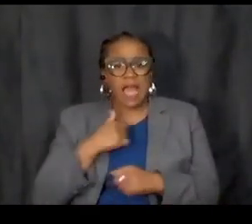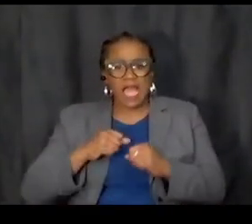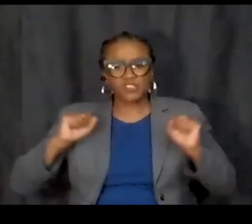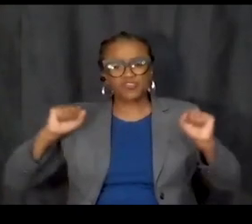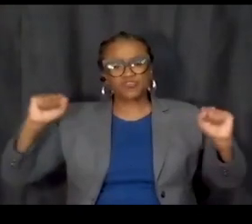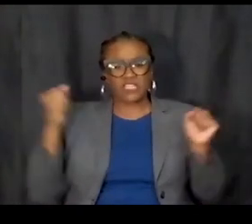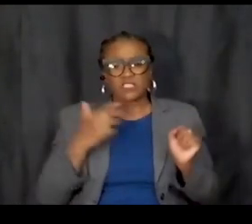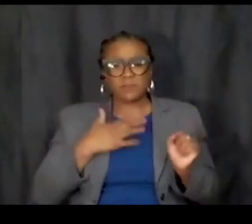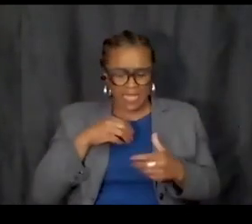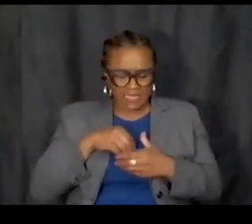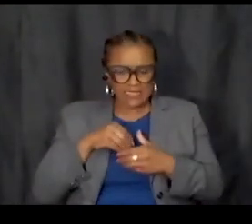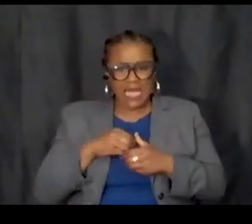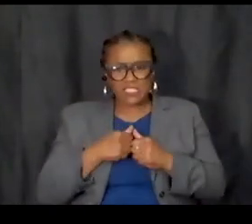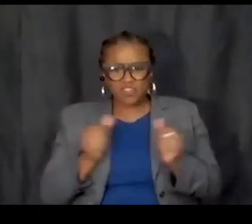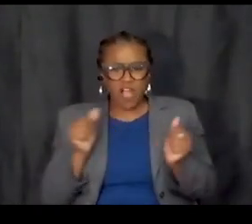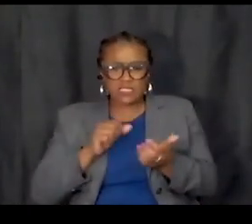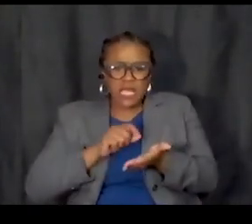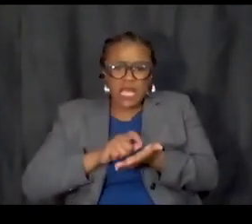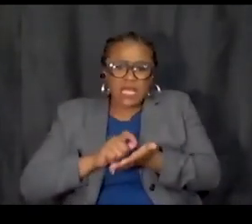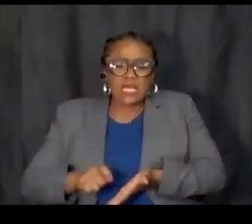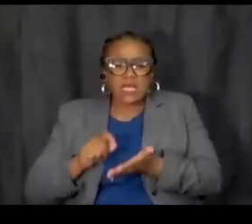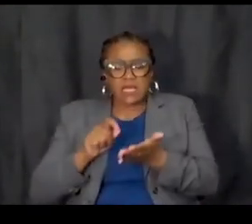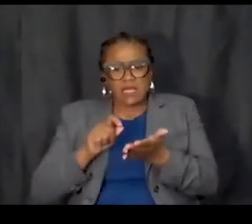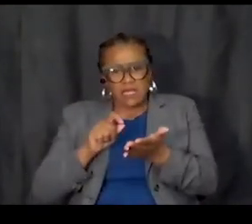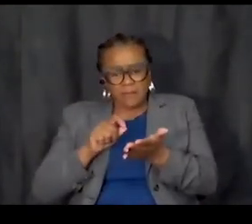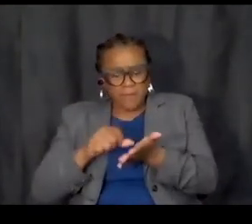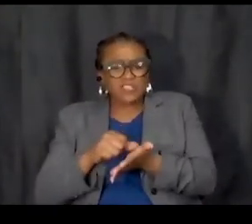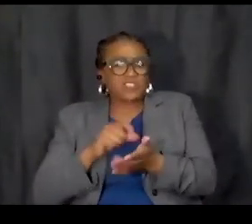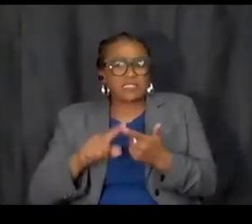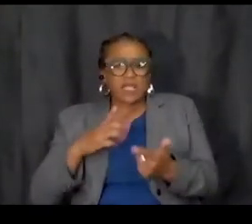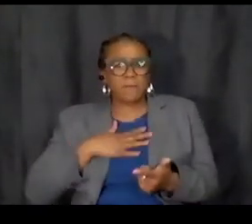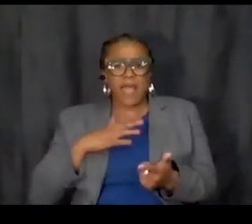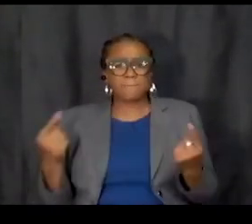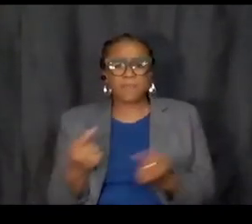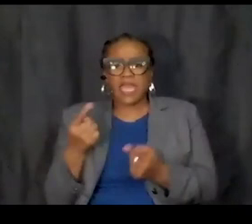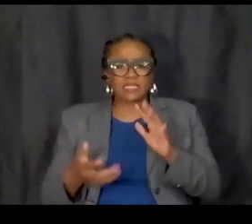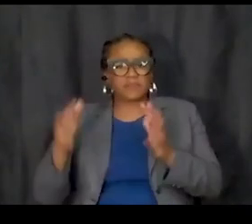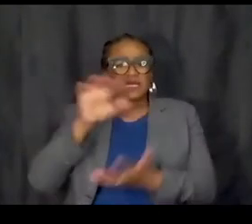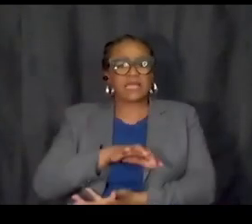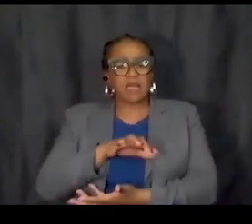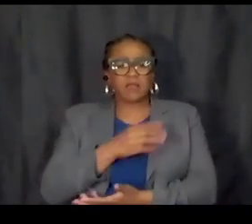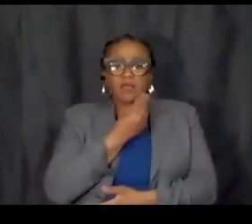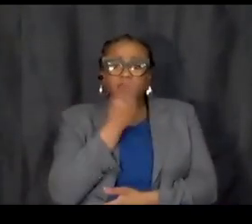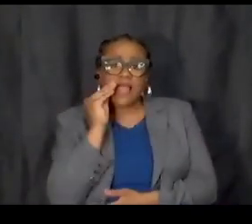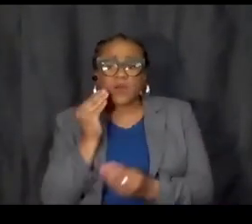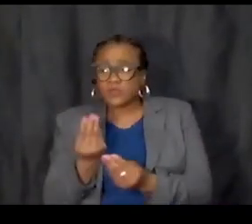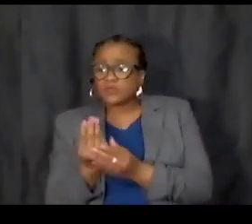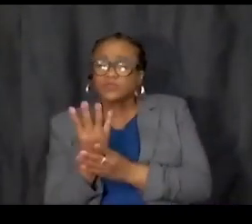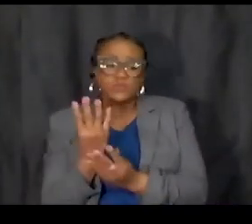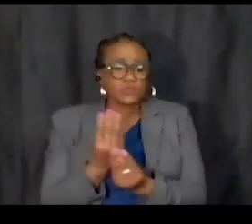is upside down. Peonies and tulips bloom red and pink from my back, bent